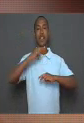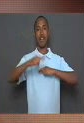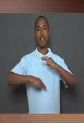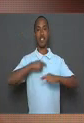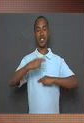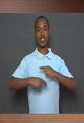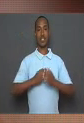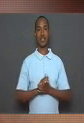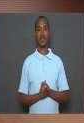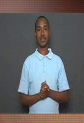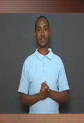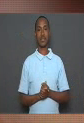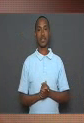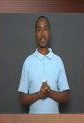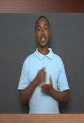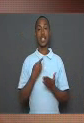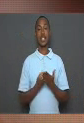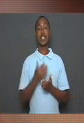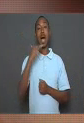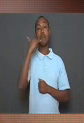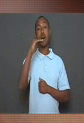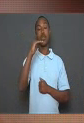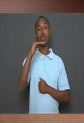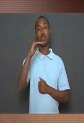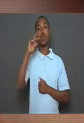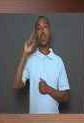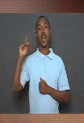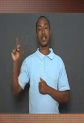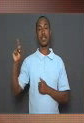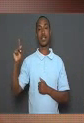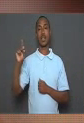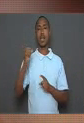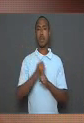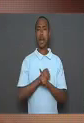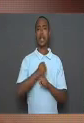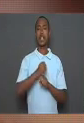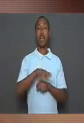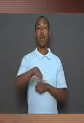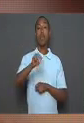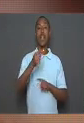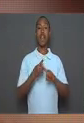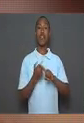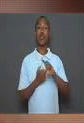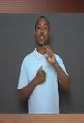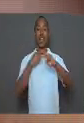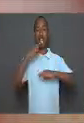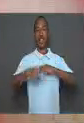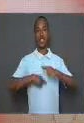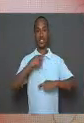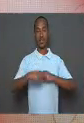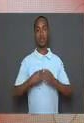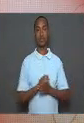reaction. It is the amount of product practically obtained from the reaction.